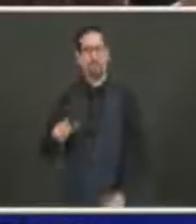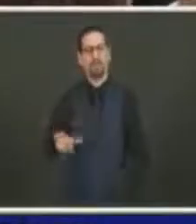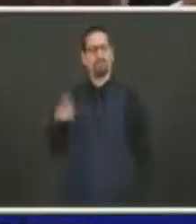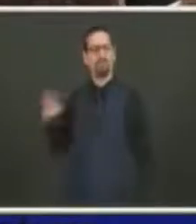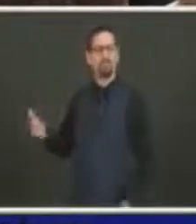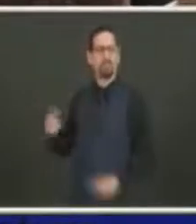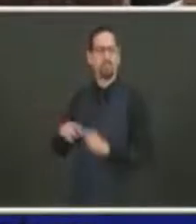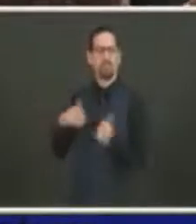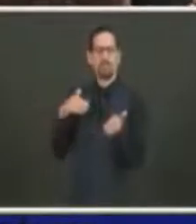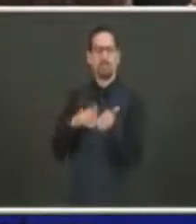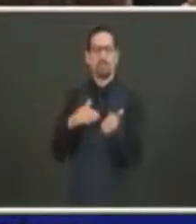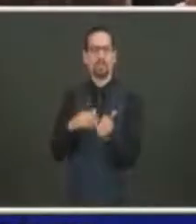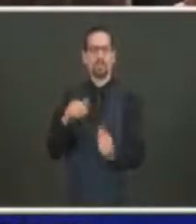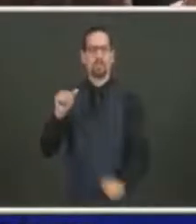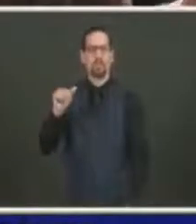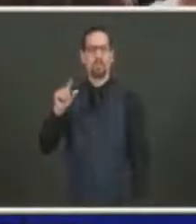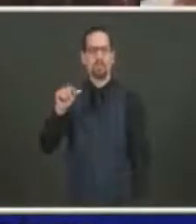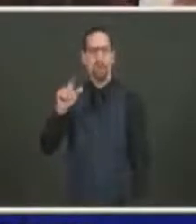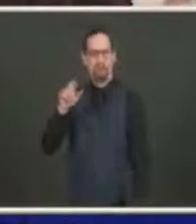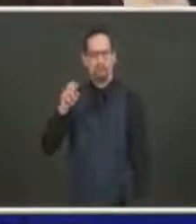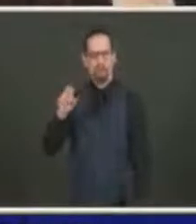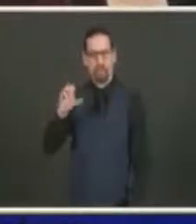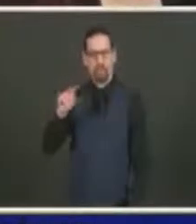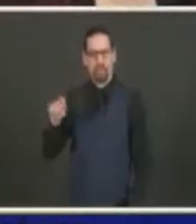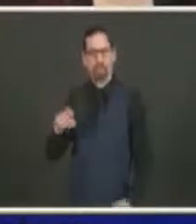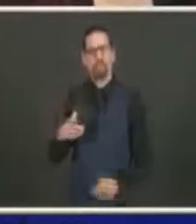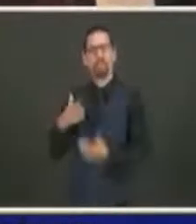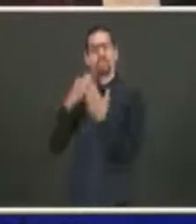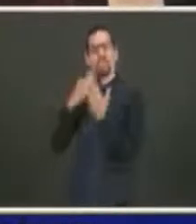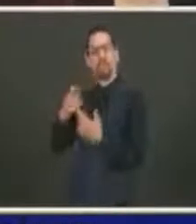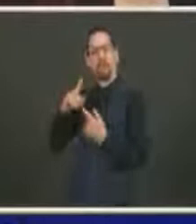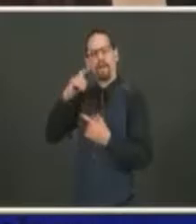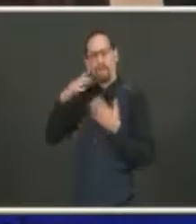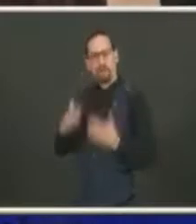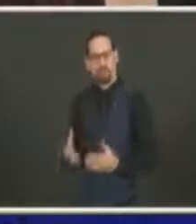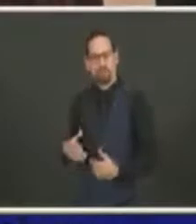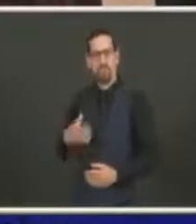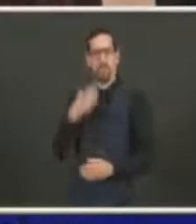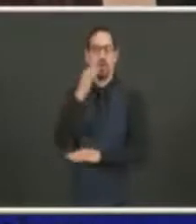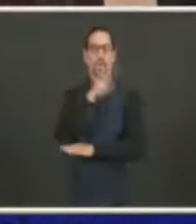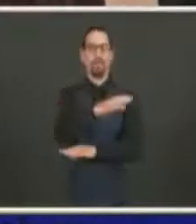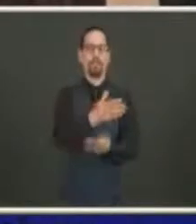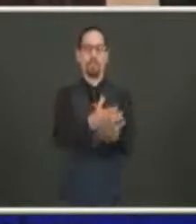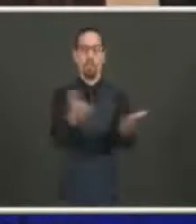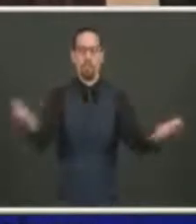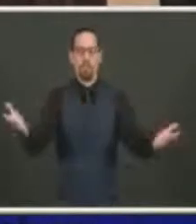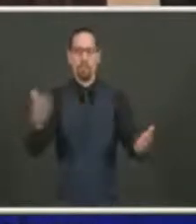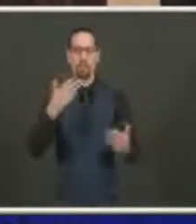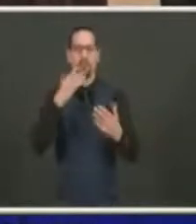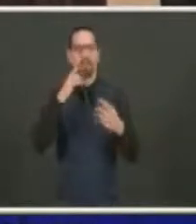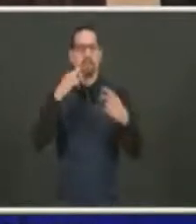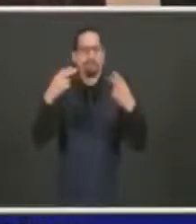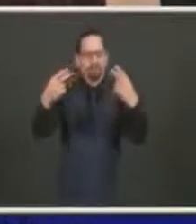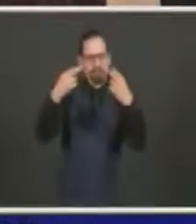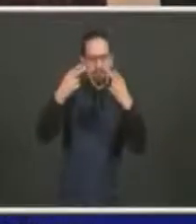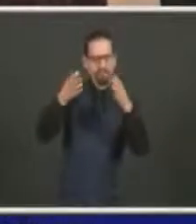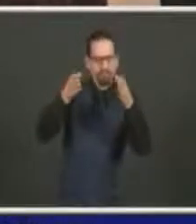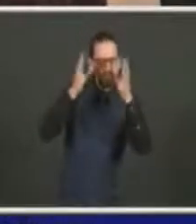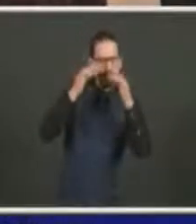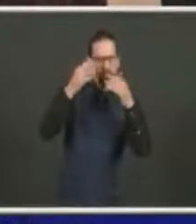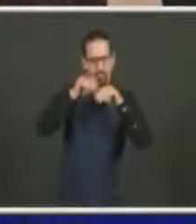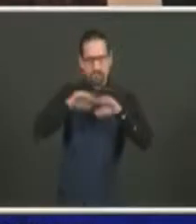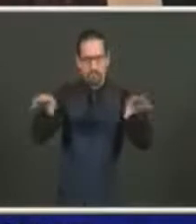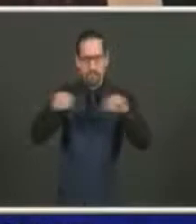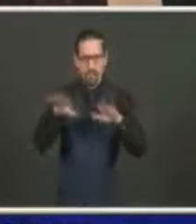Thank you, Governor. Good afternoon, everyone. As always, thank you for being with us this afternoon for the very important updates that have